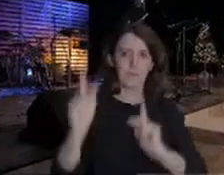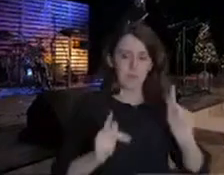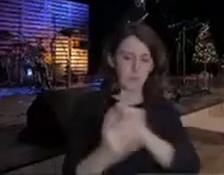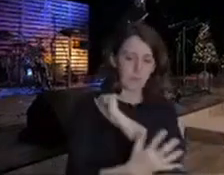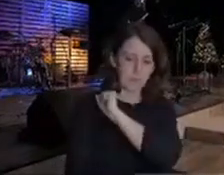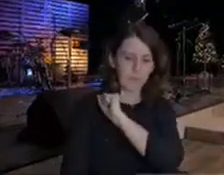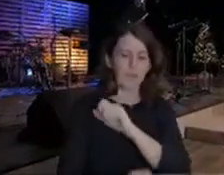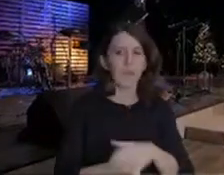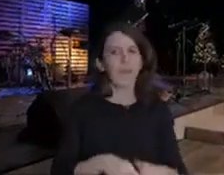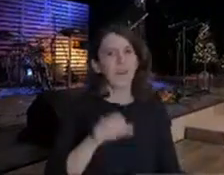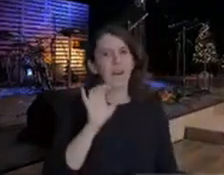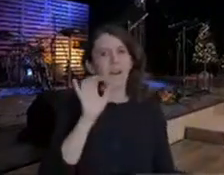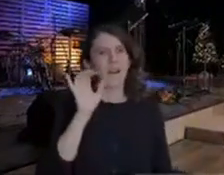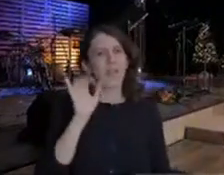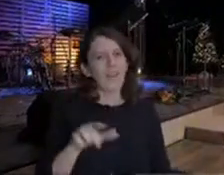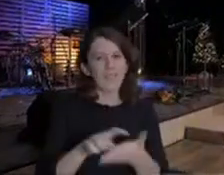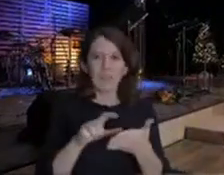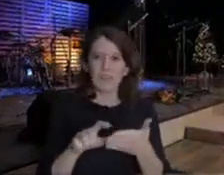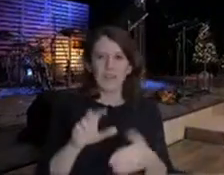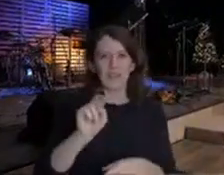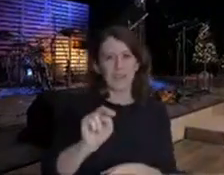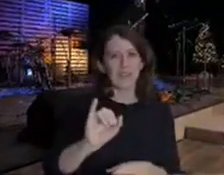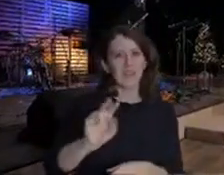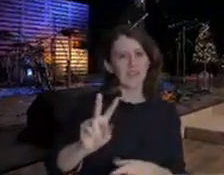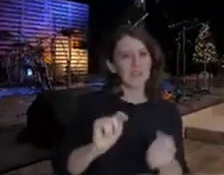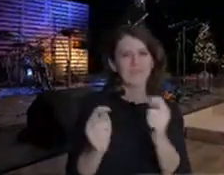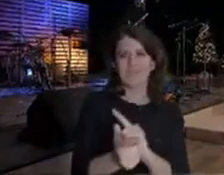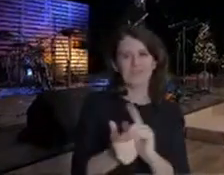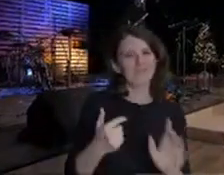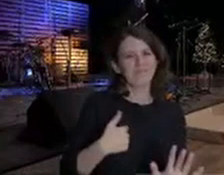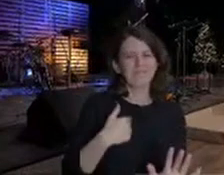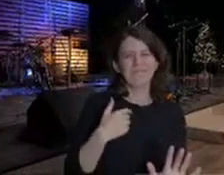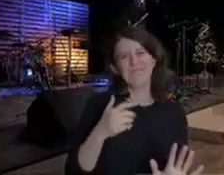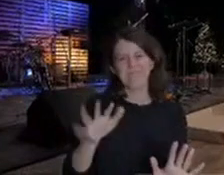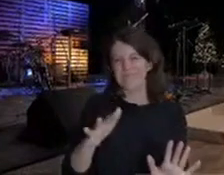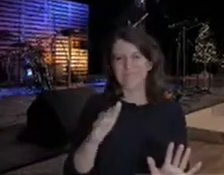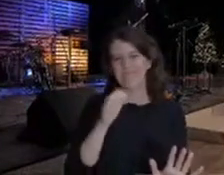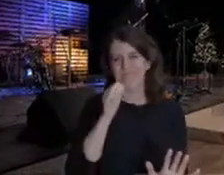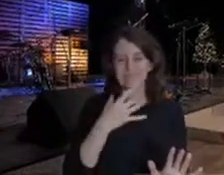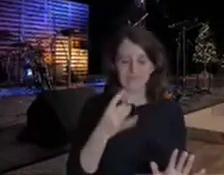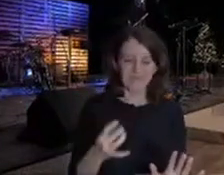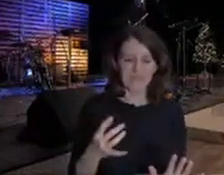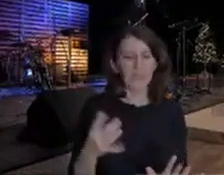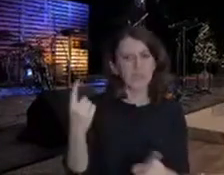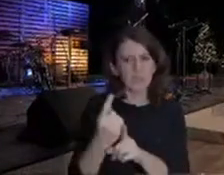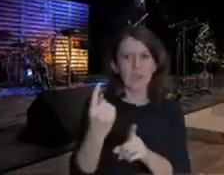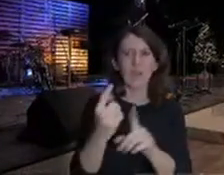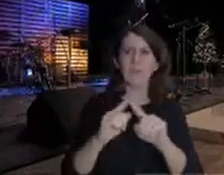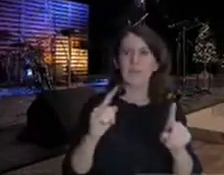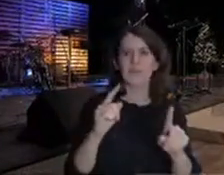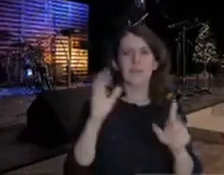Now, this is one of those places where I just don't really like how the NIV translates this. It translates it accurately, but it